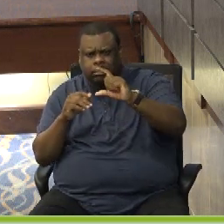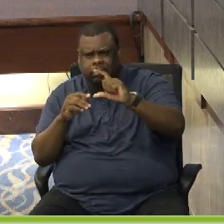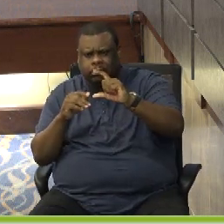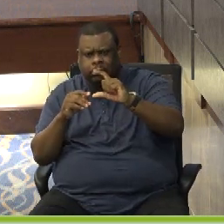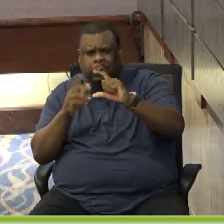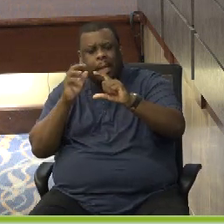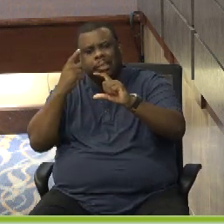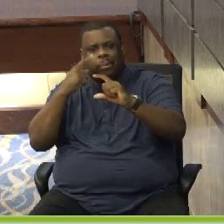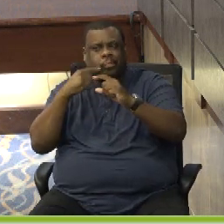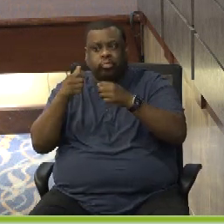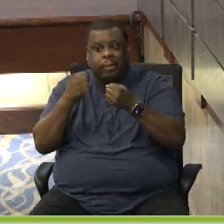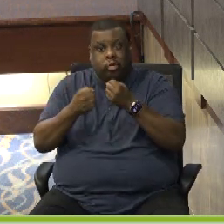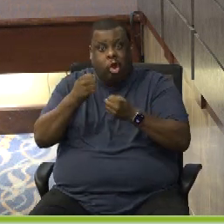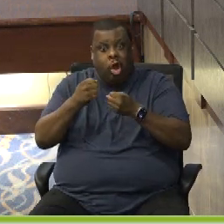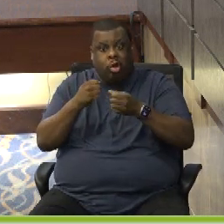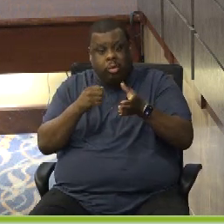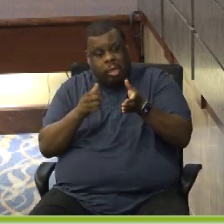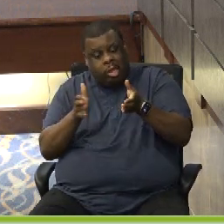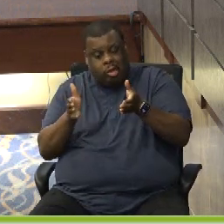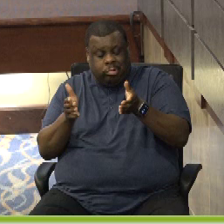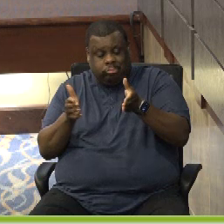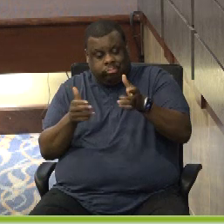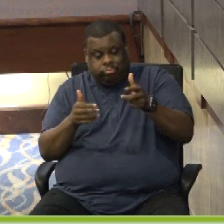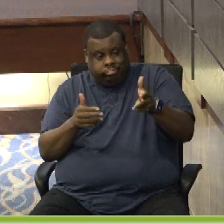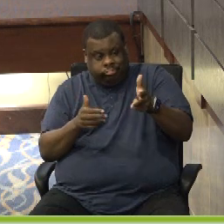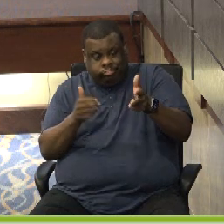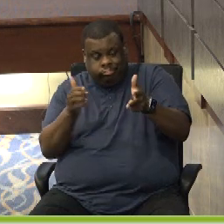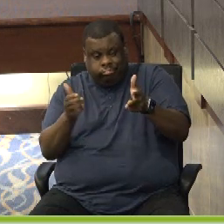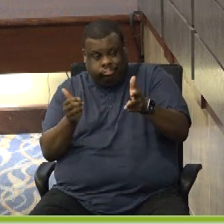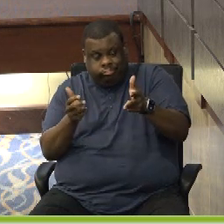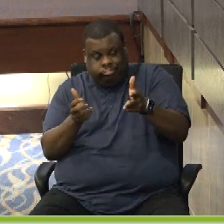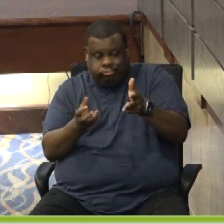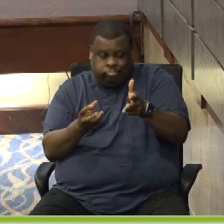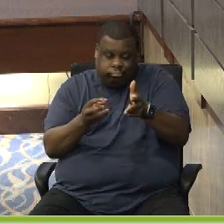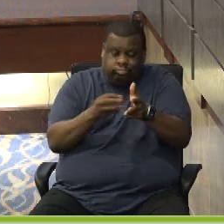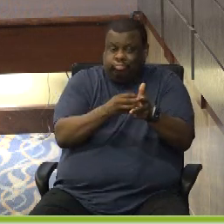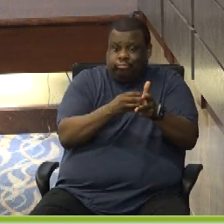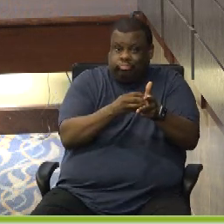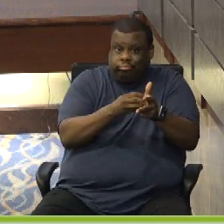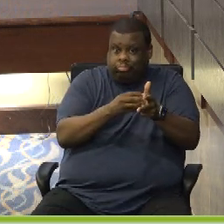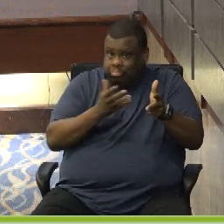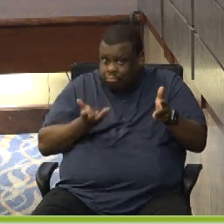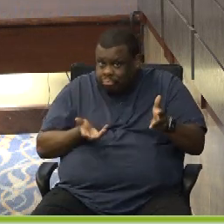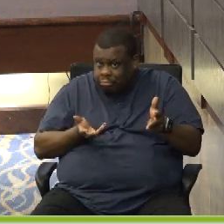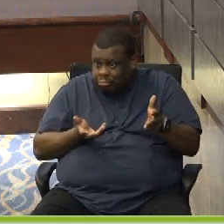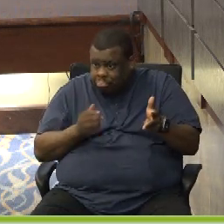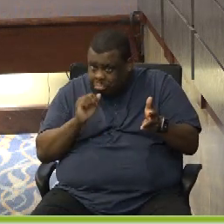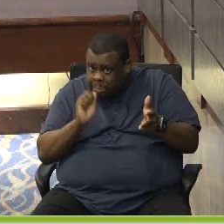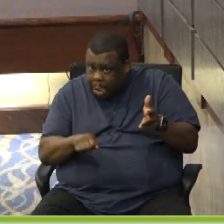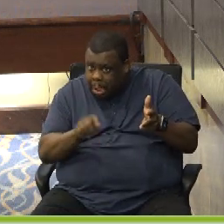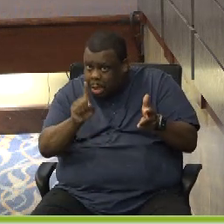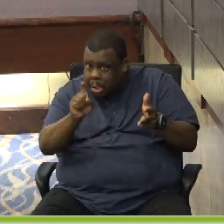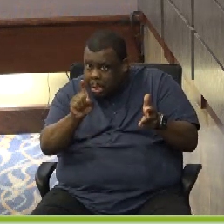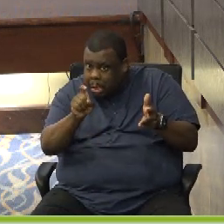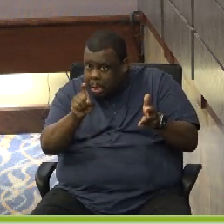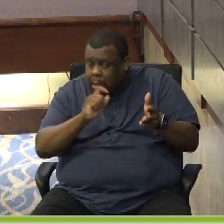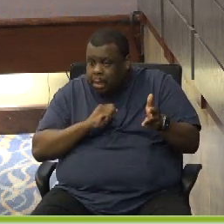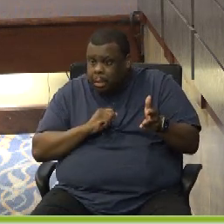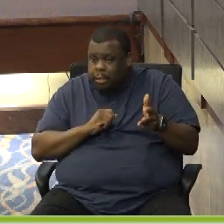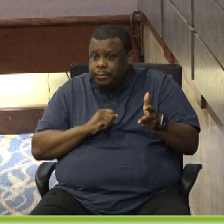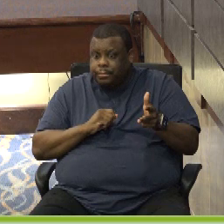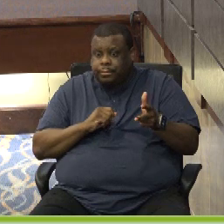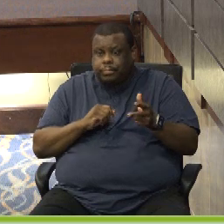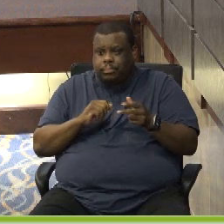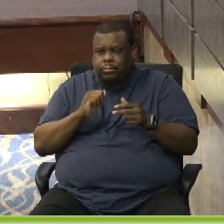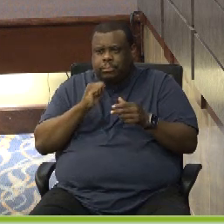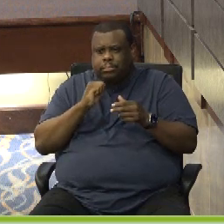vehicle or something like that? Yeah. Do you see what I'm saying? To where it's not as heavy circle around, but it's kind